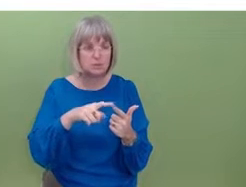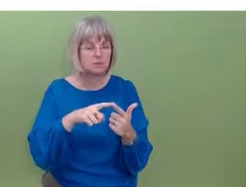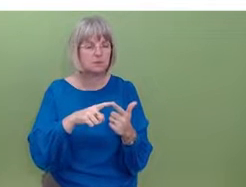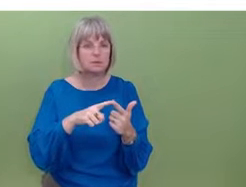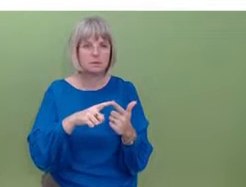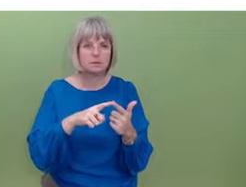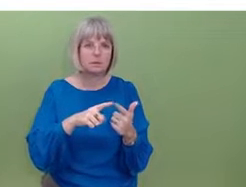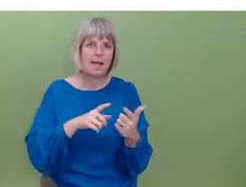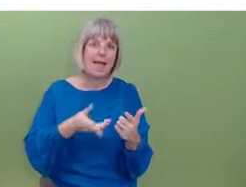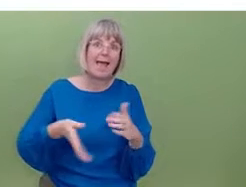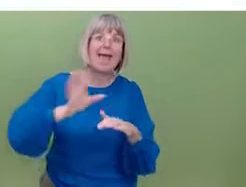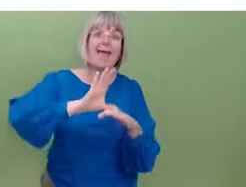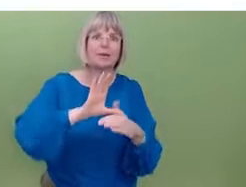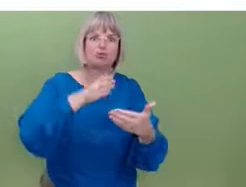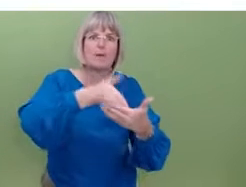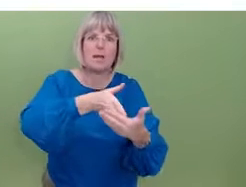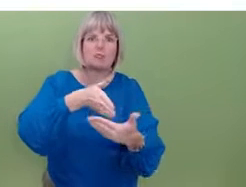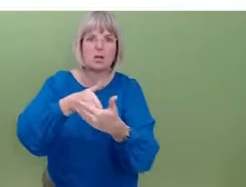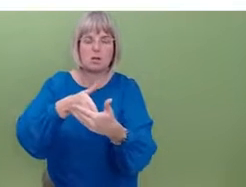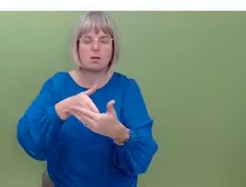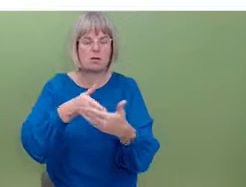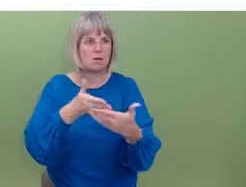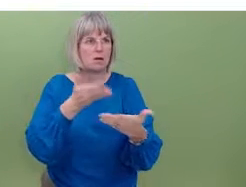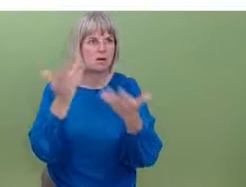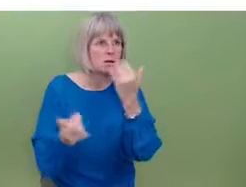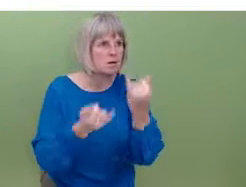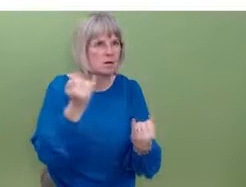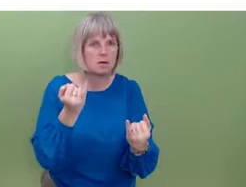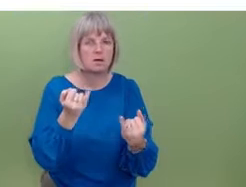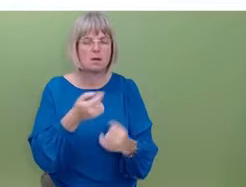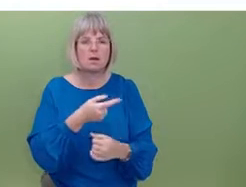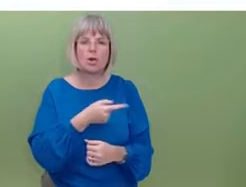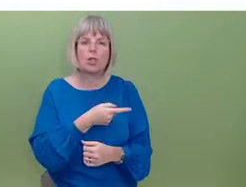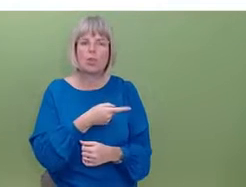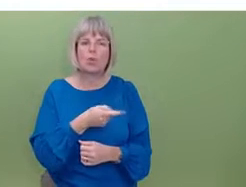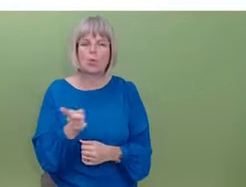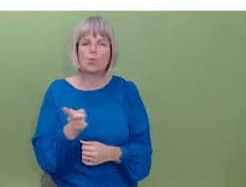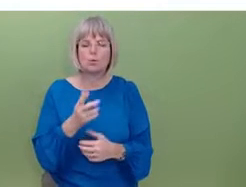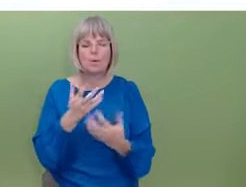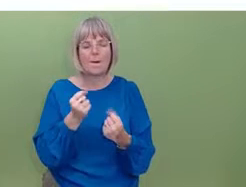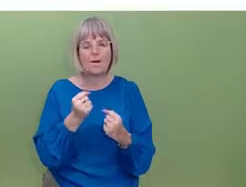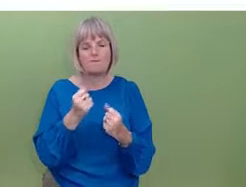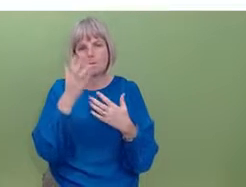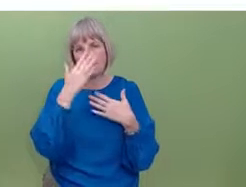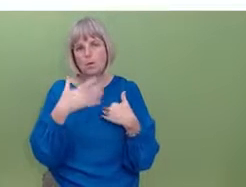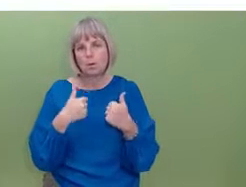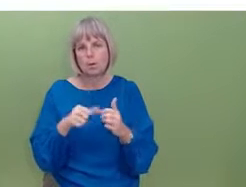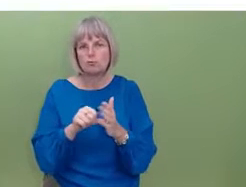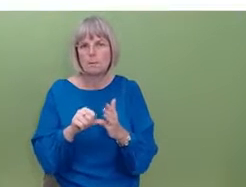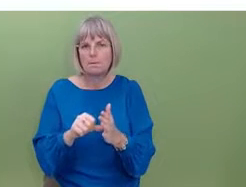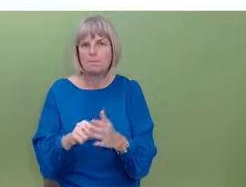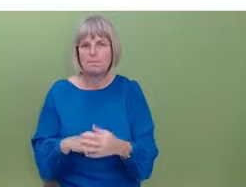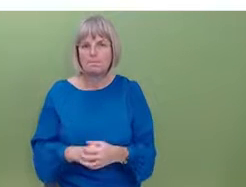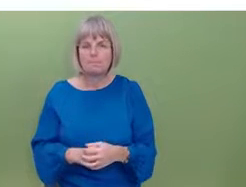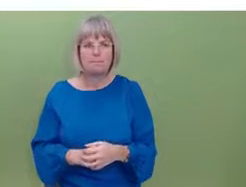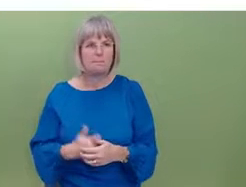those who are experiencing mental health problems. I feel it makes